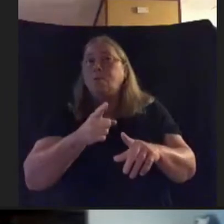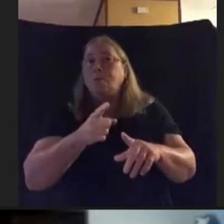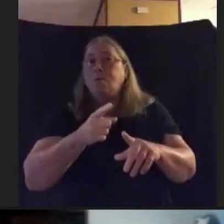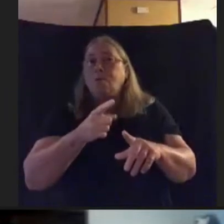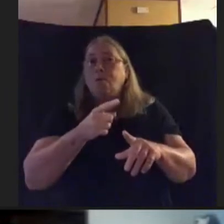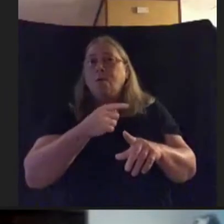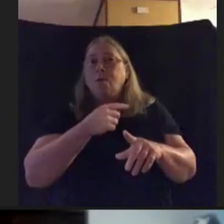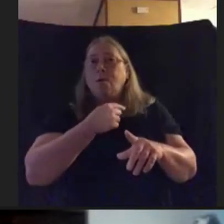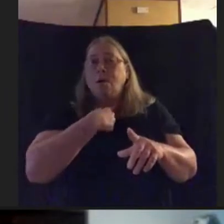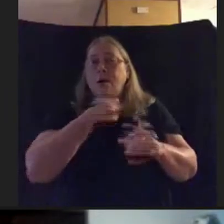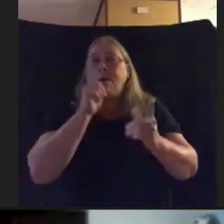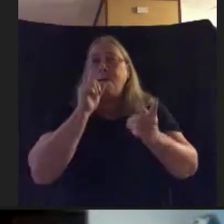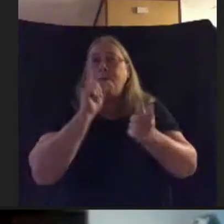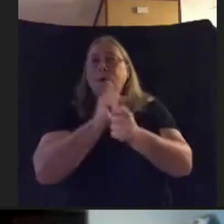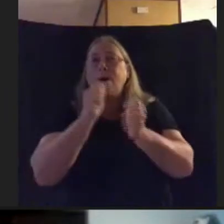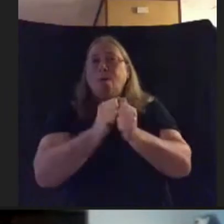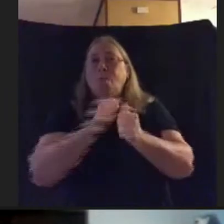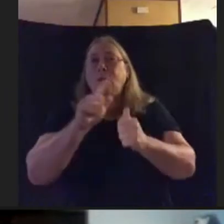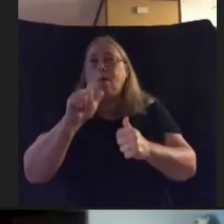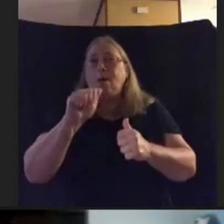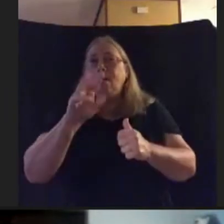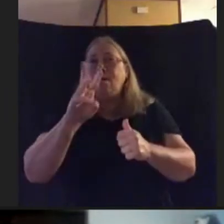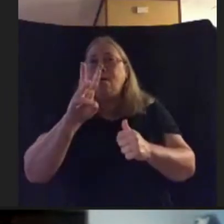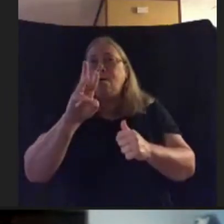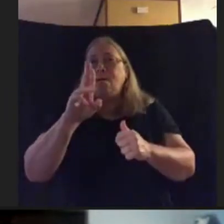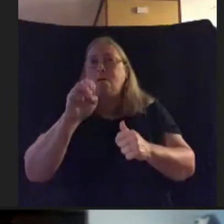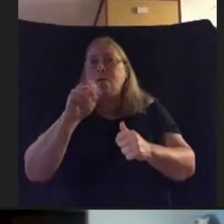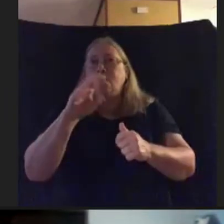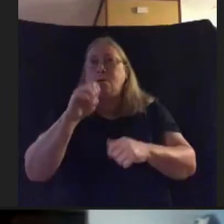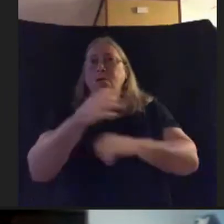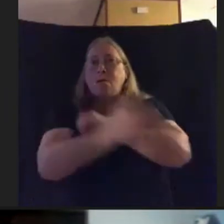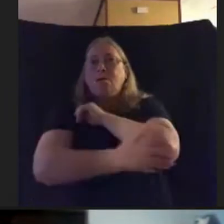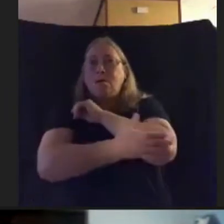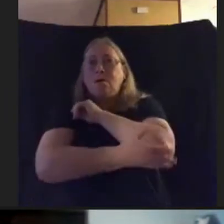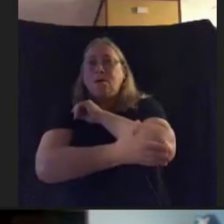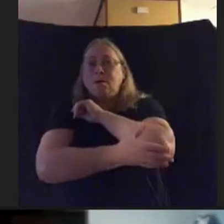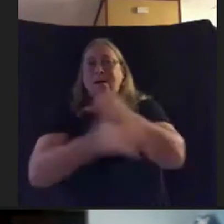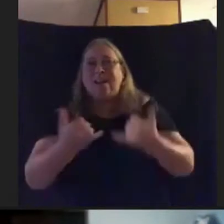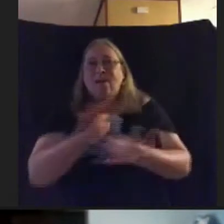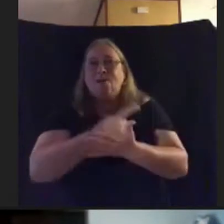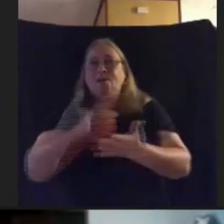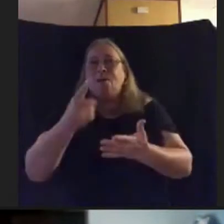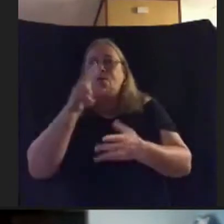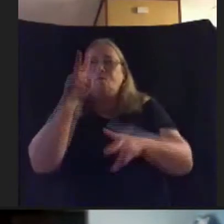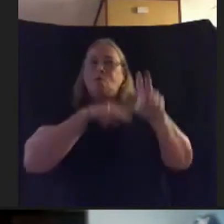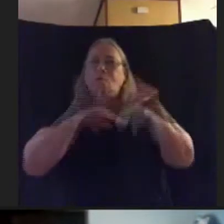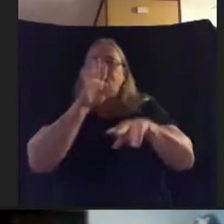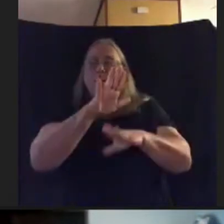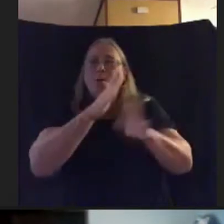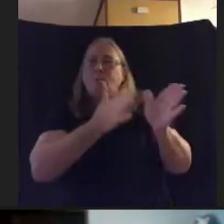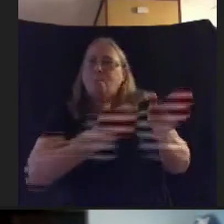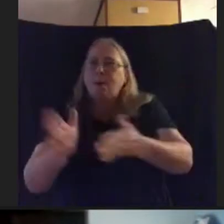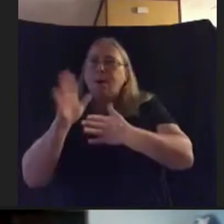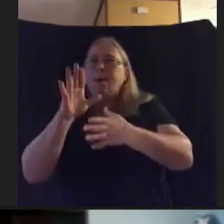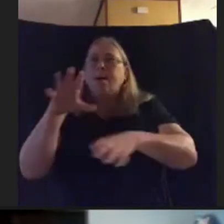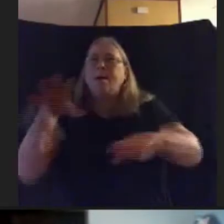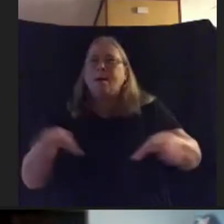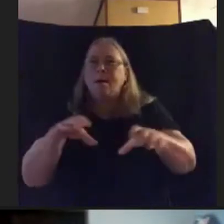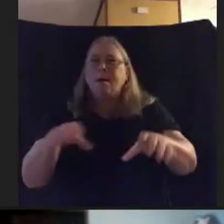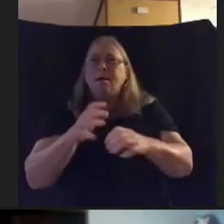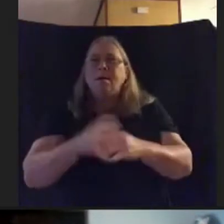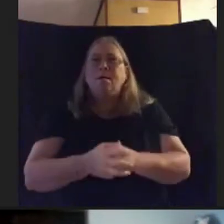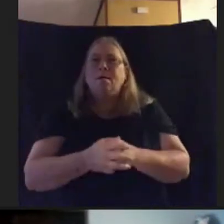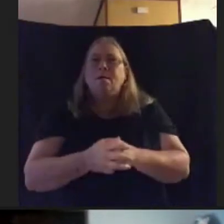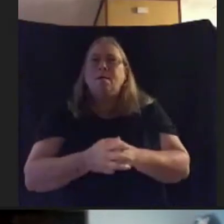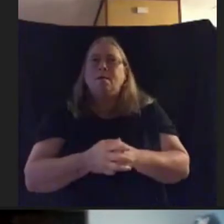Lawrence County, including hospital officials this week to look at some of their planned activities around their